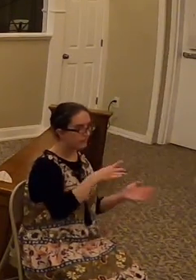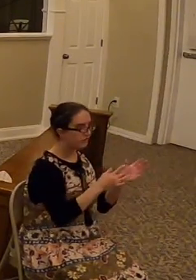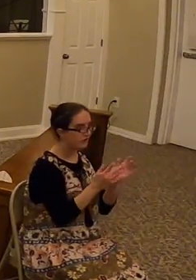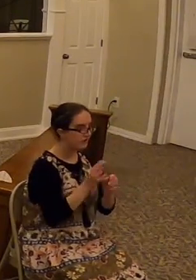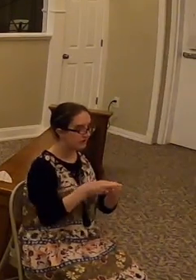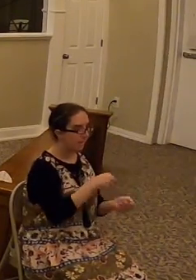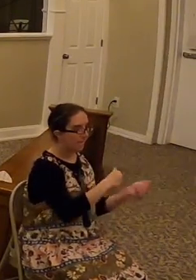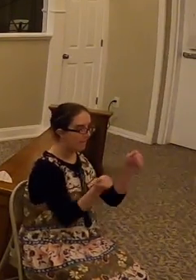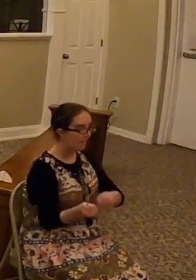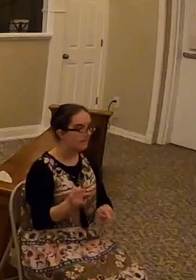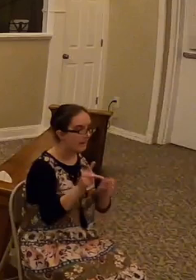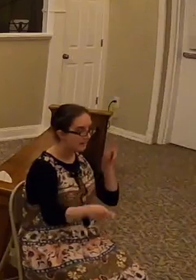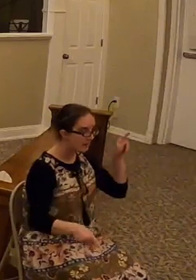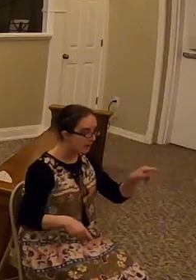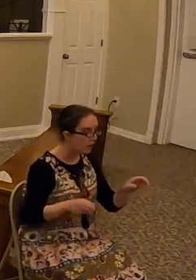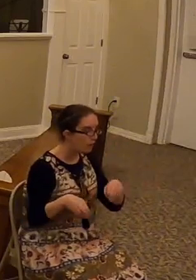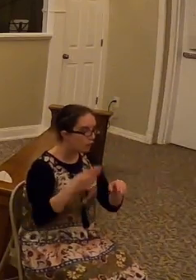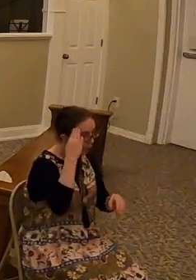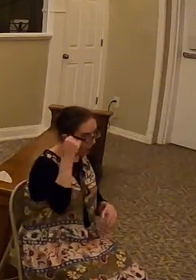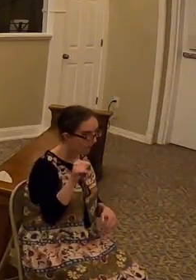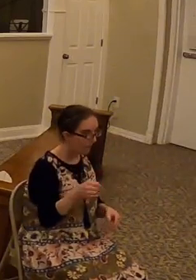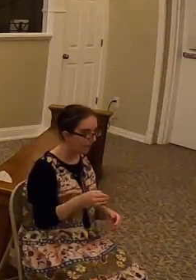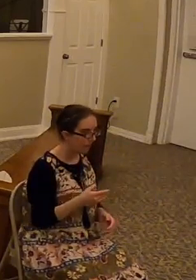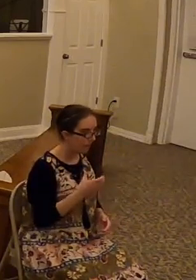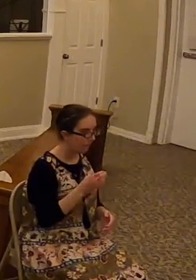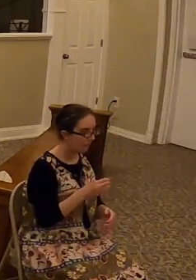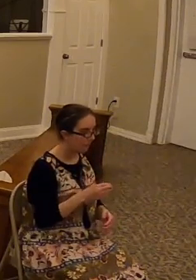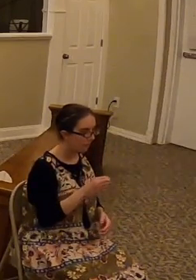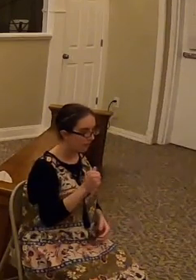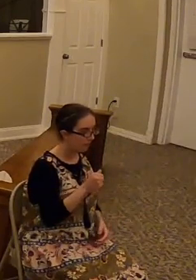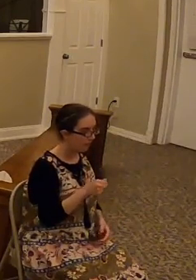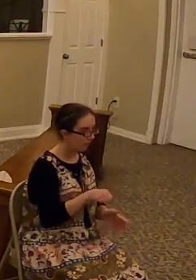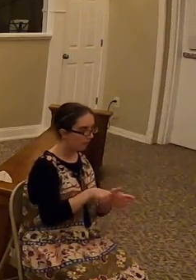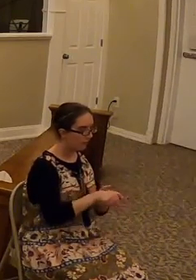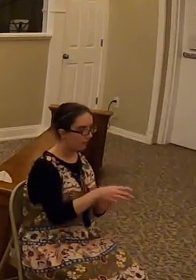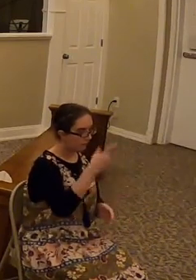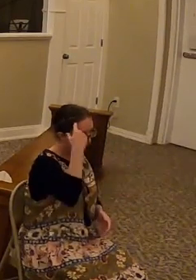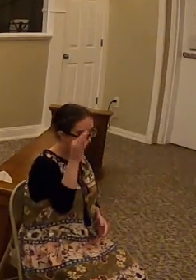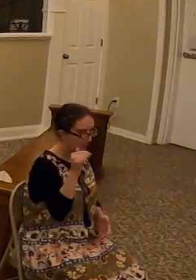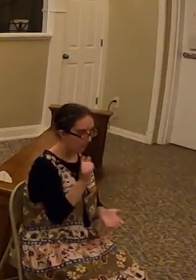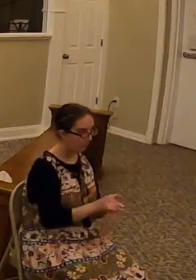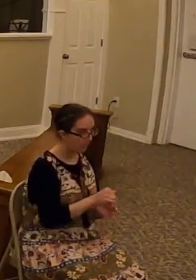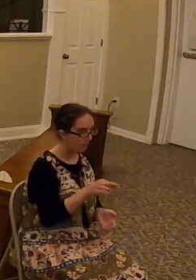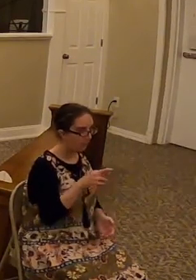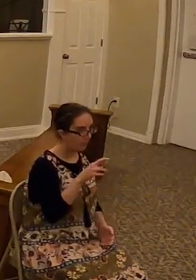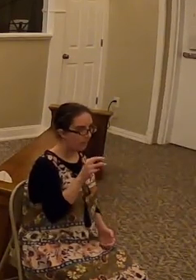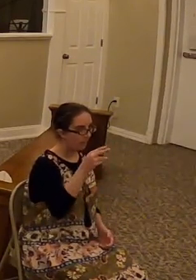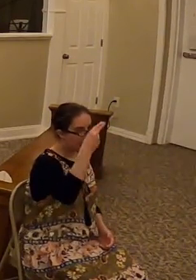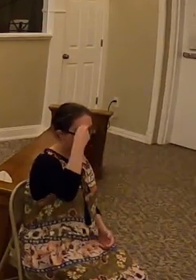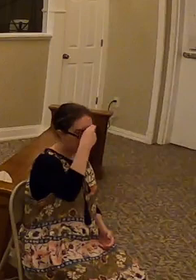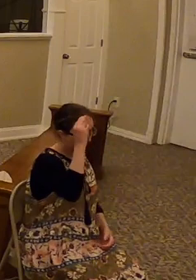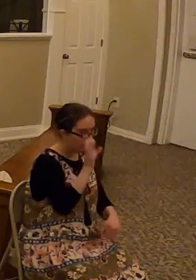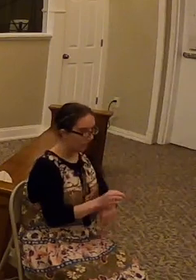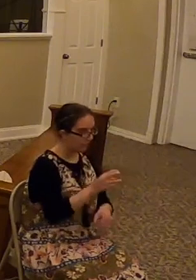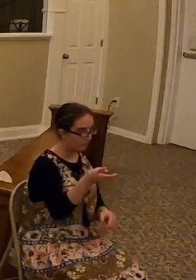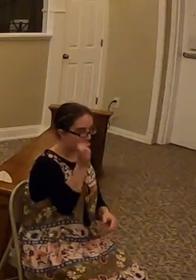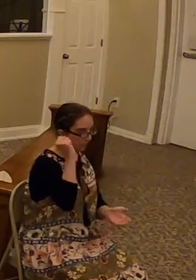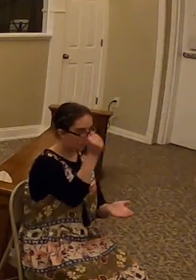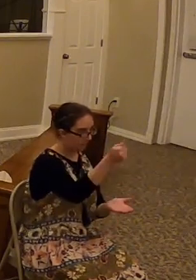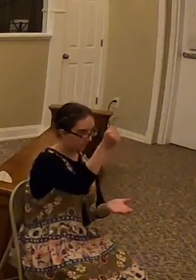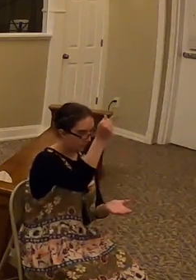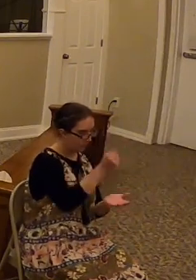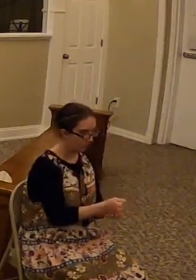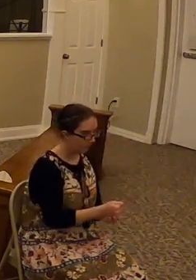folks? Do you know they got called on the carpet and killed because of that? Because the Roman Catholic Church was established